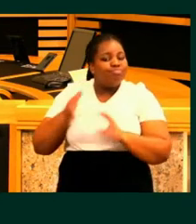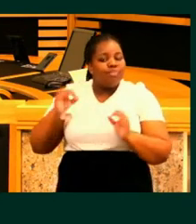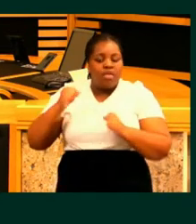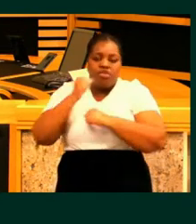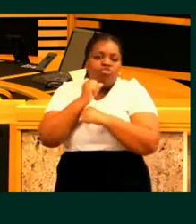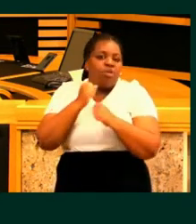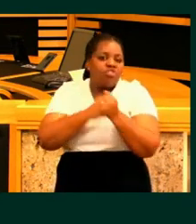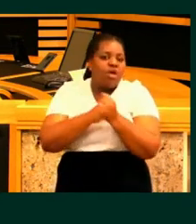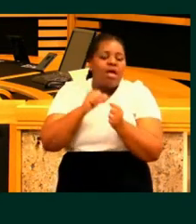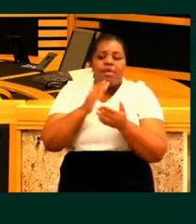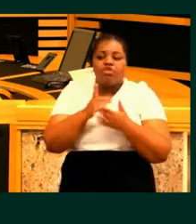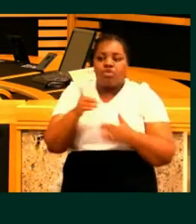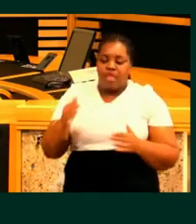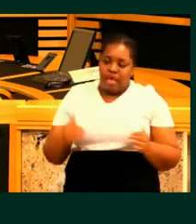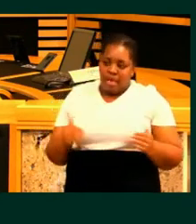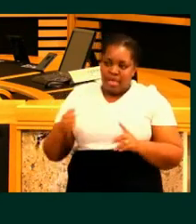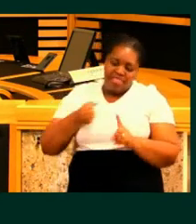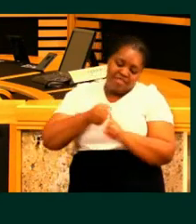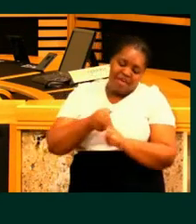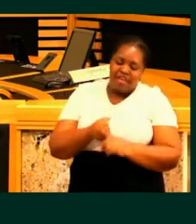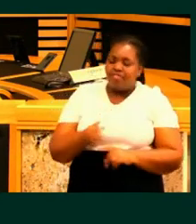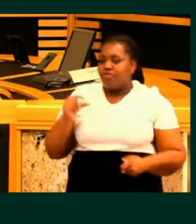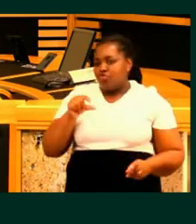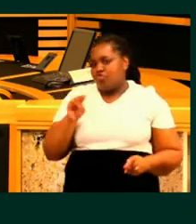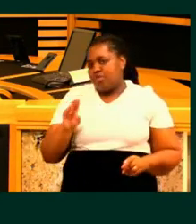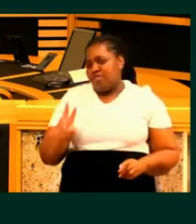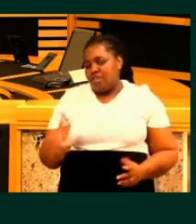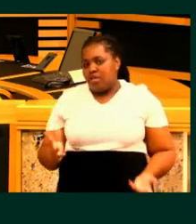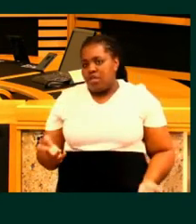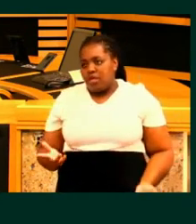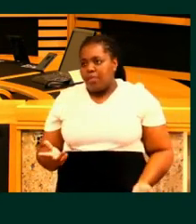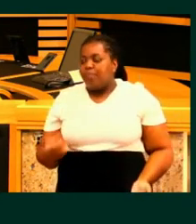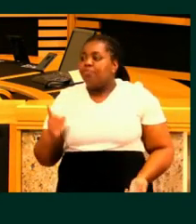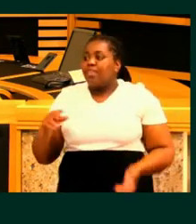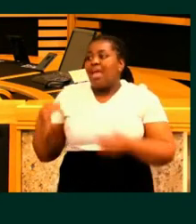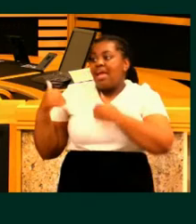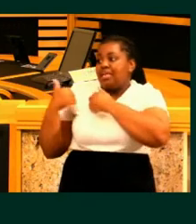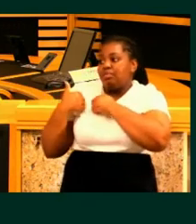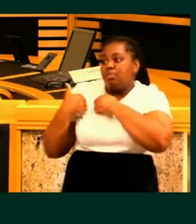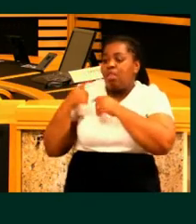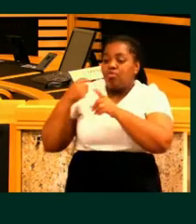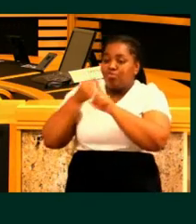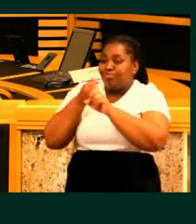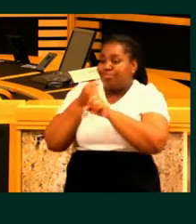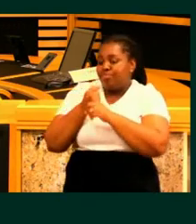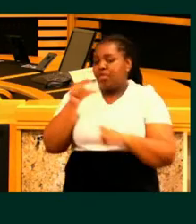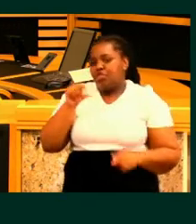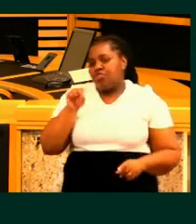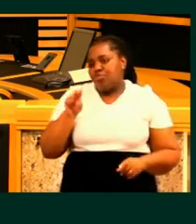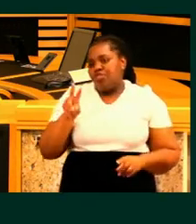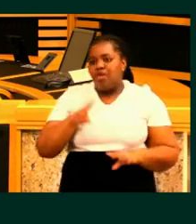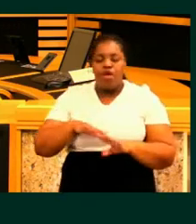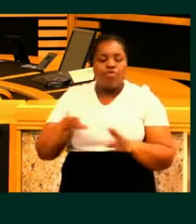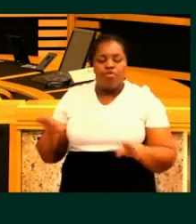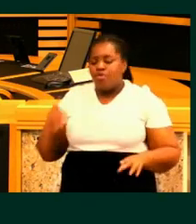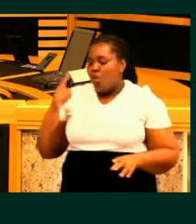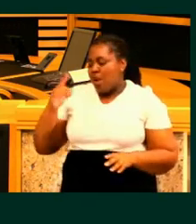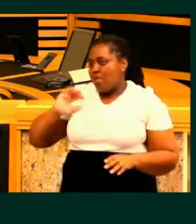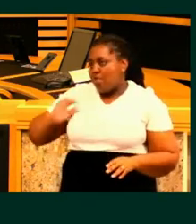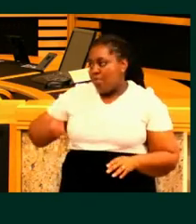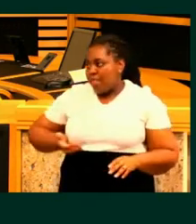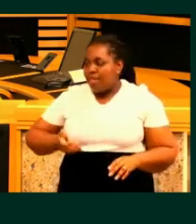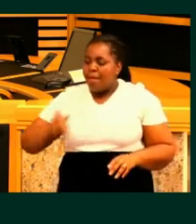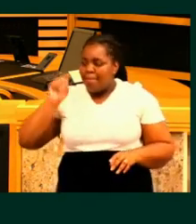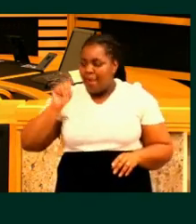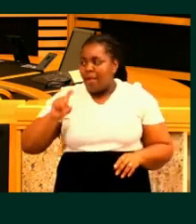place to coordinate the fight against gpv the responsibility to fight gpv must not only rest with women we